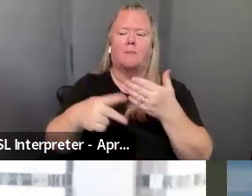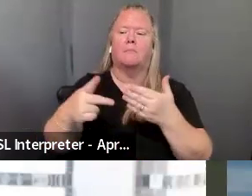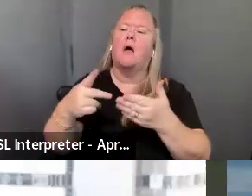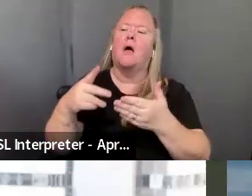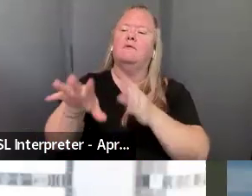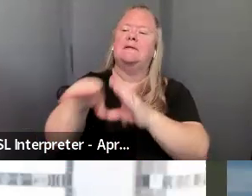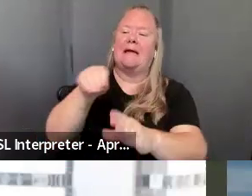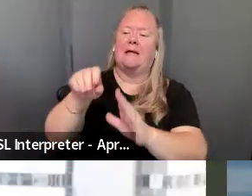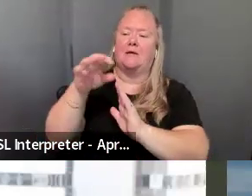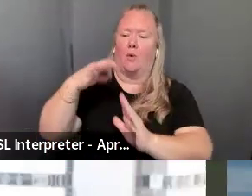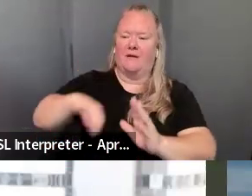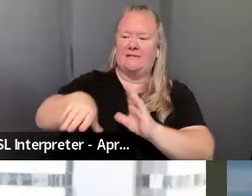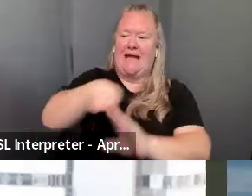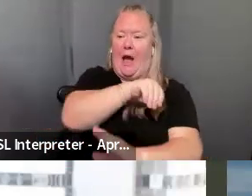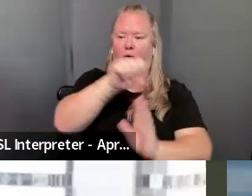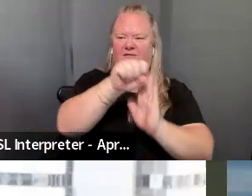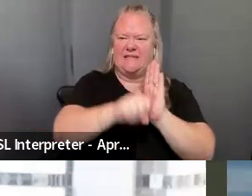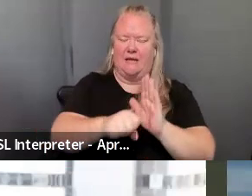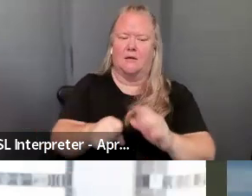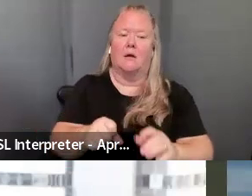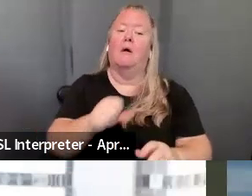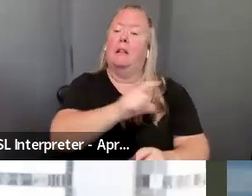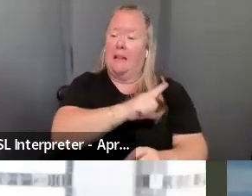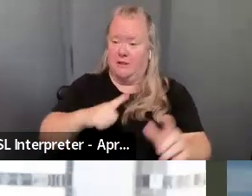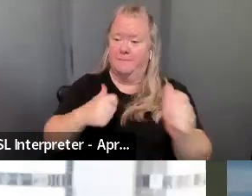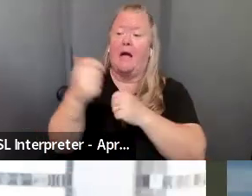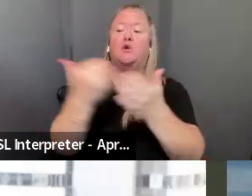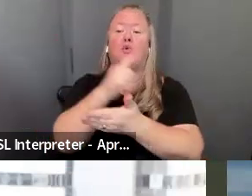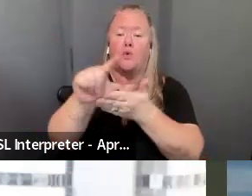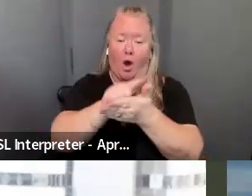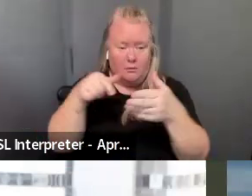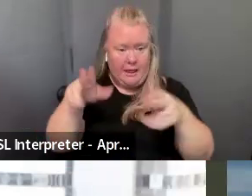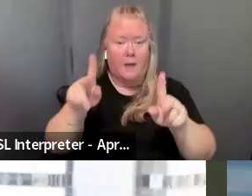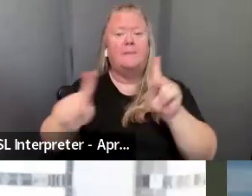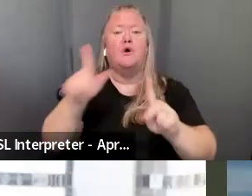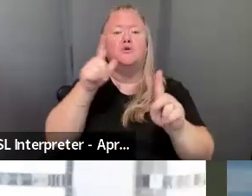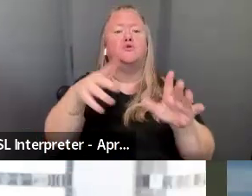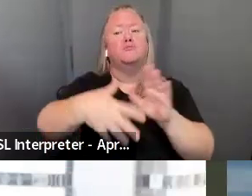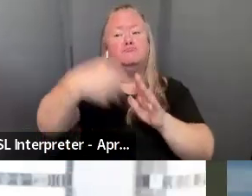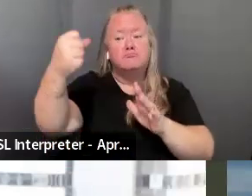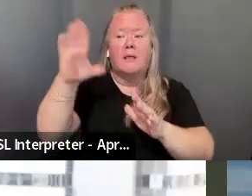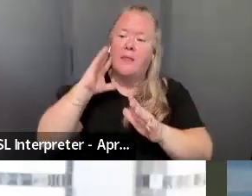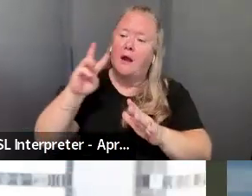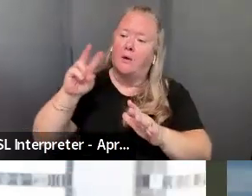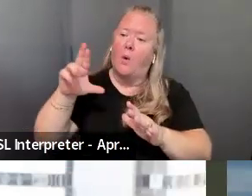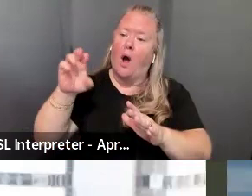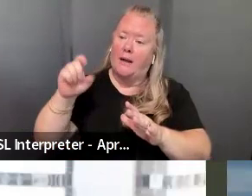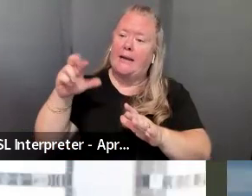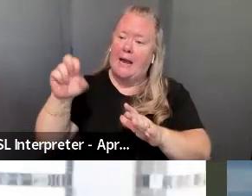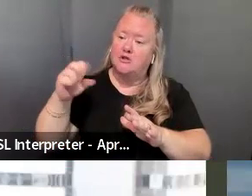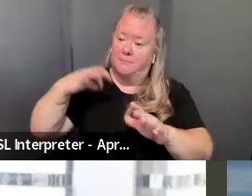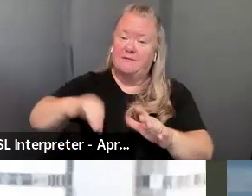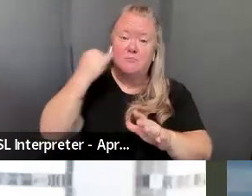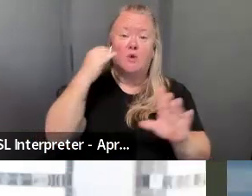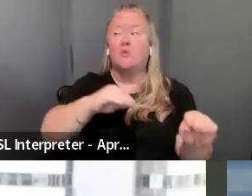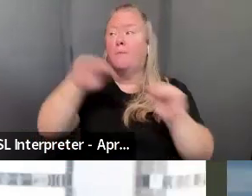benefits out of state. So the legislature passed this new law allowing people to take their Walk Cares benefit with them if they do move